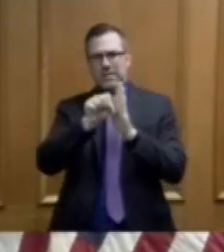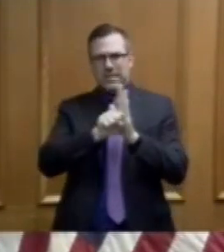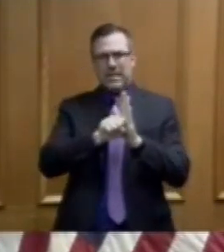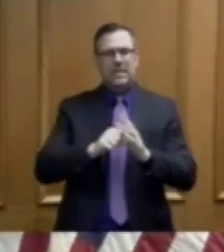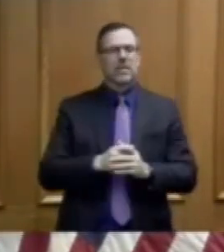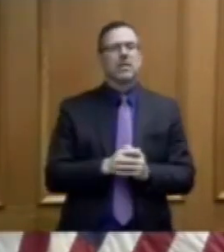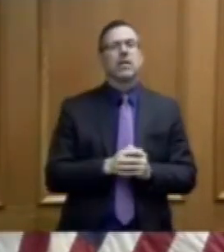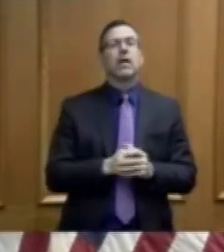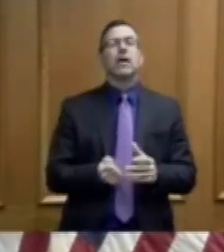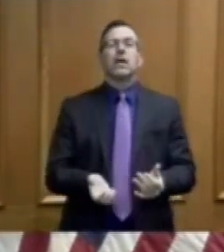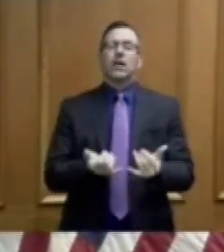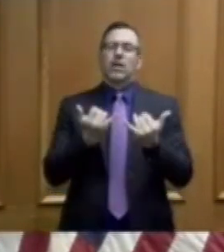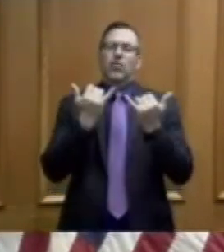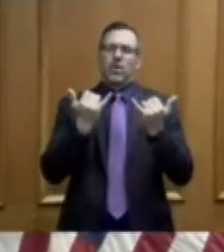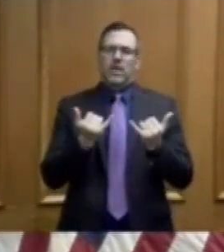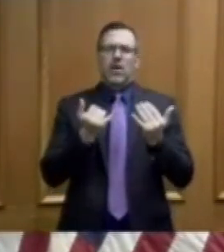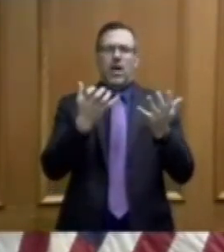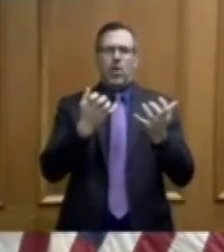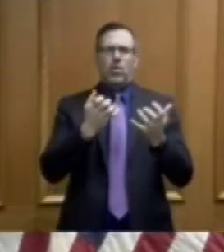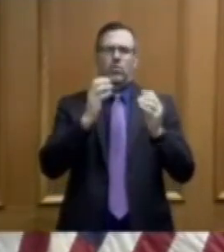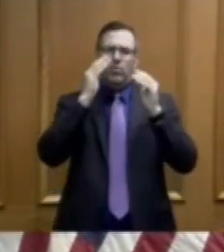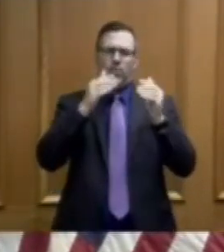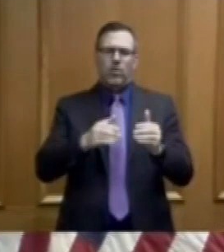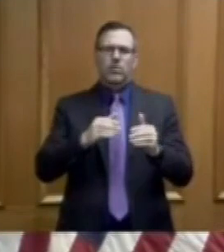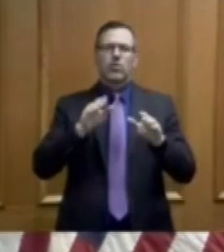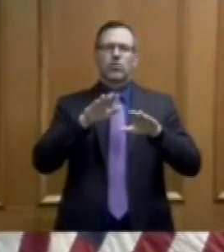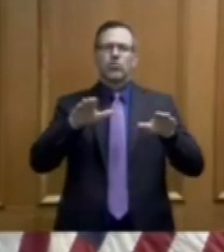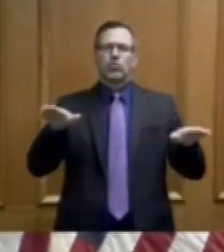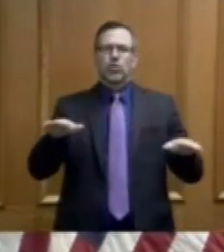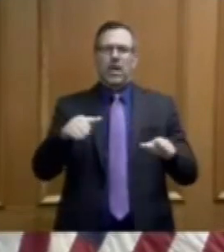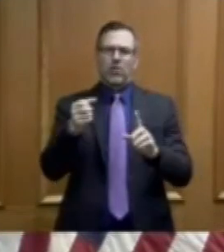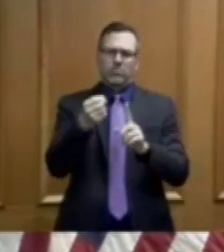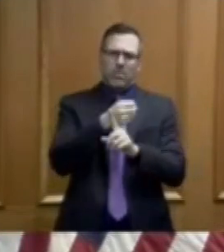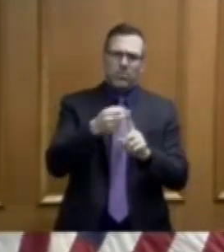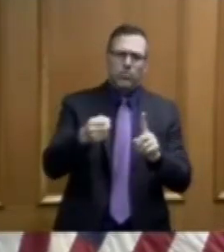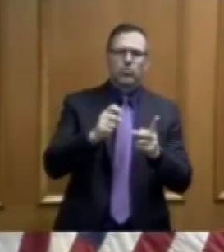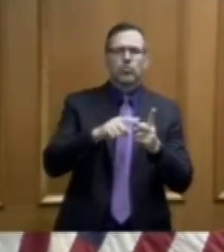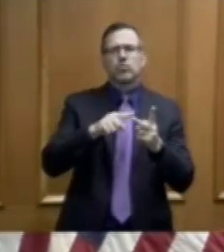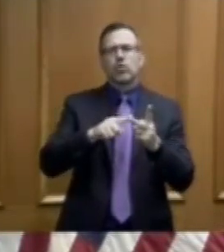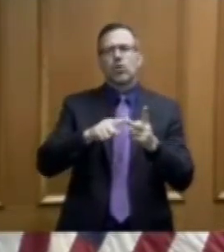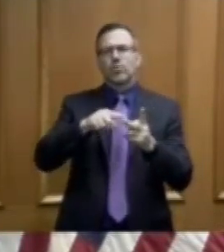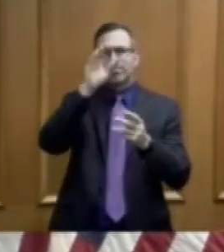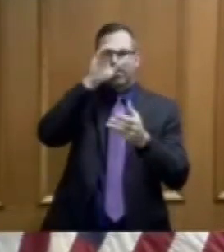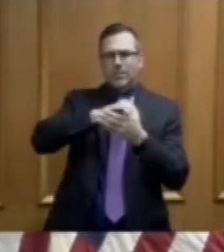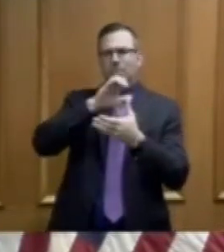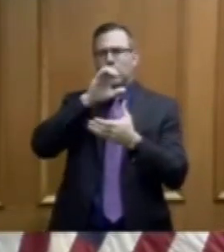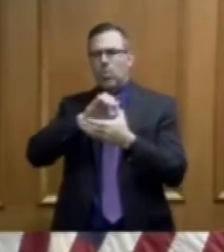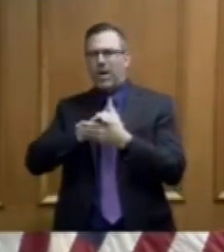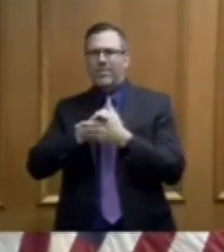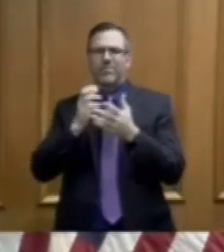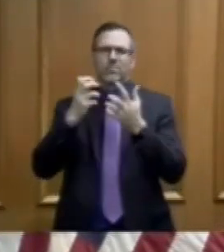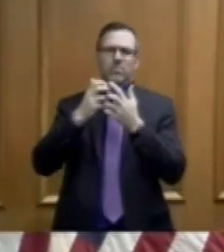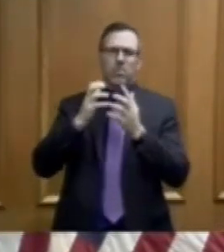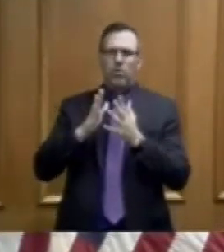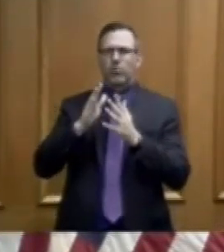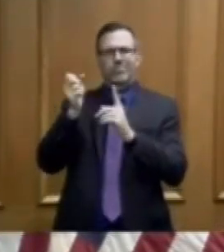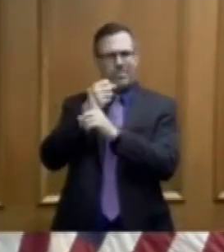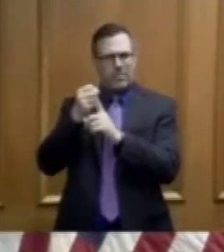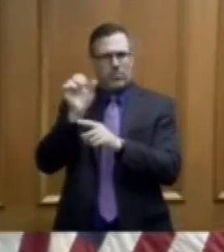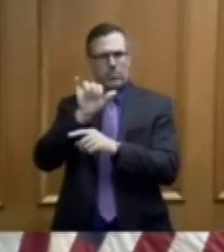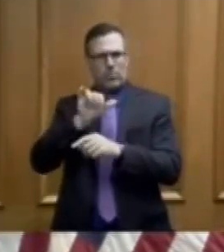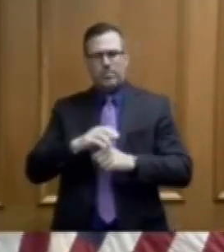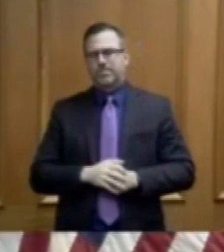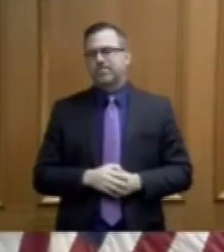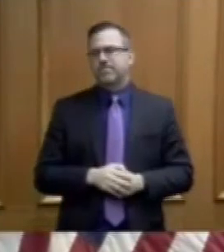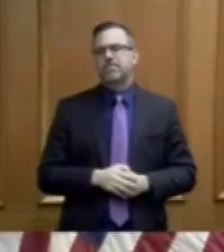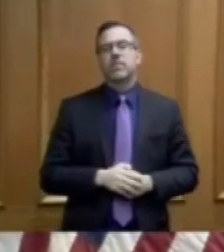particular attention to child abuse and domestic abuse, another collateral damage as a result of COVID-19. I'm also going to